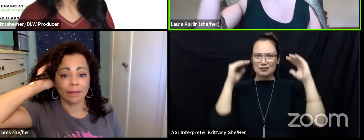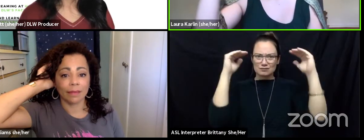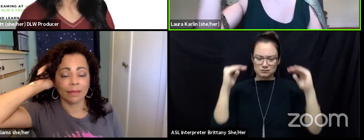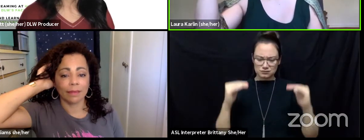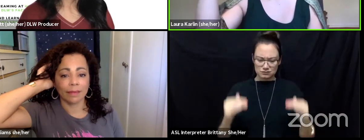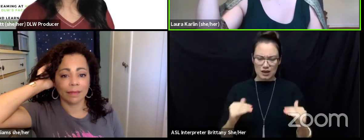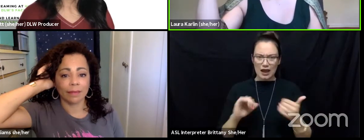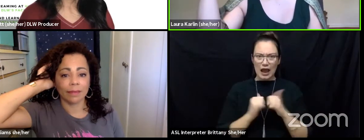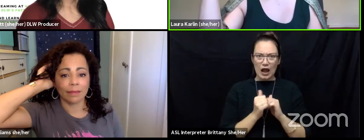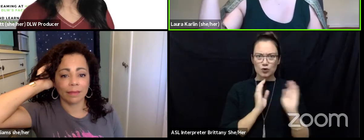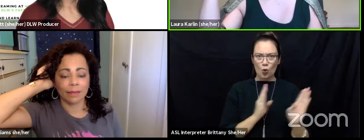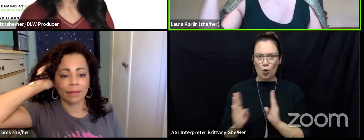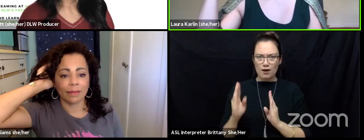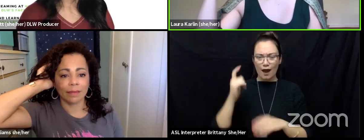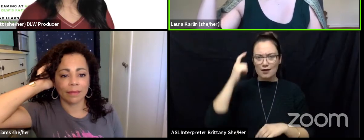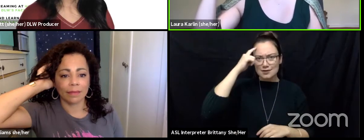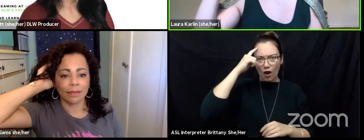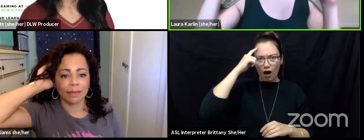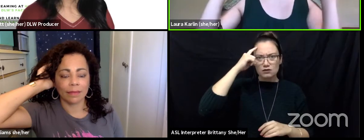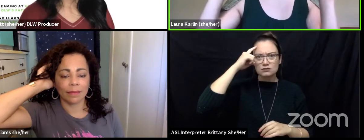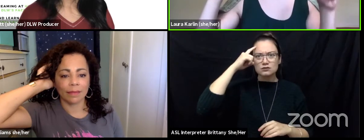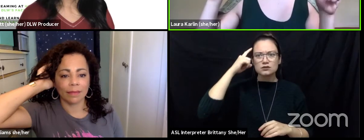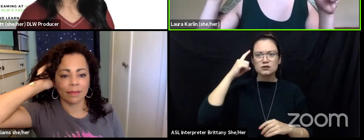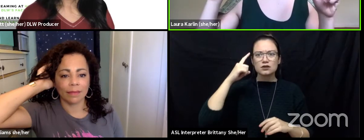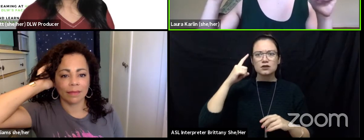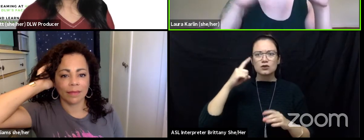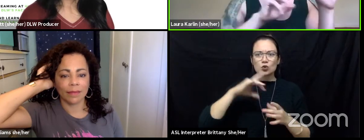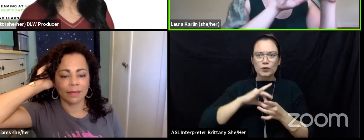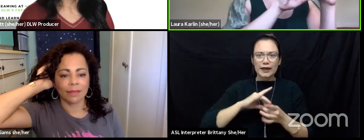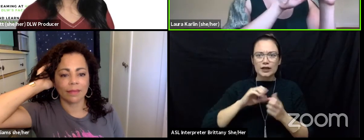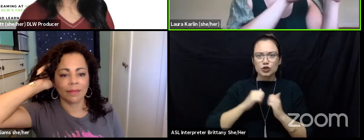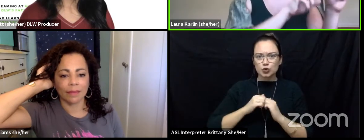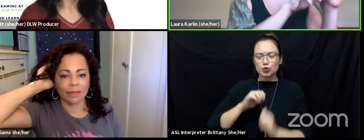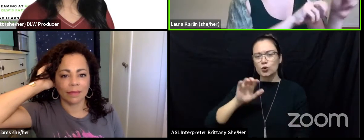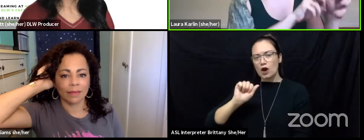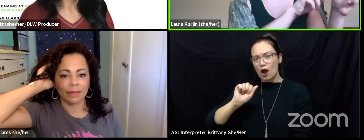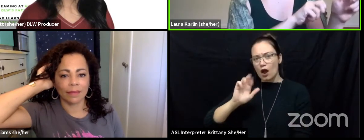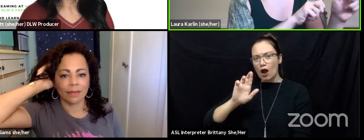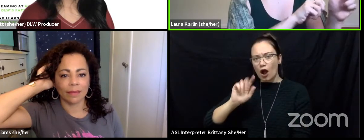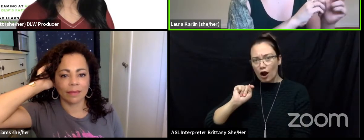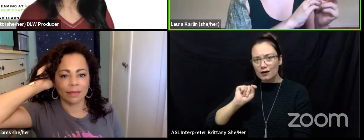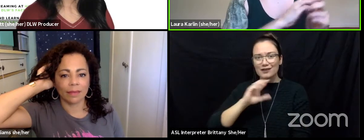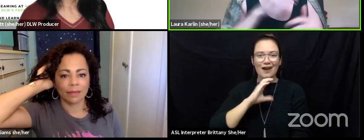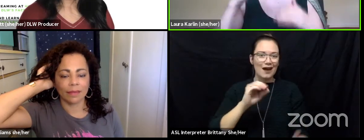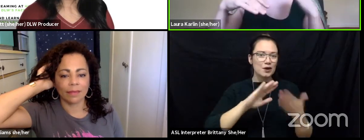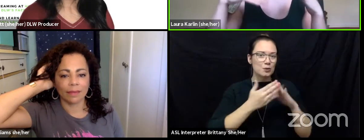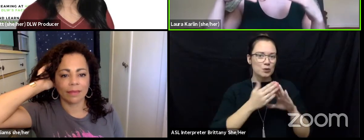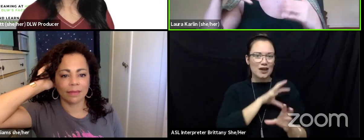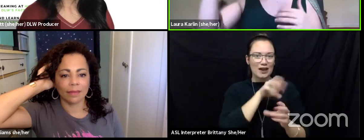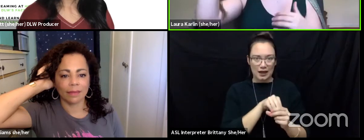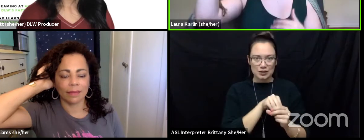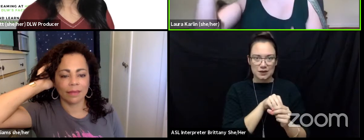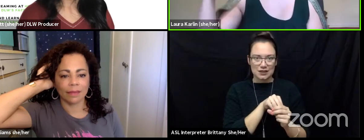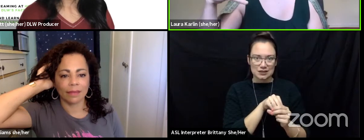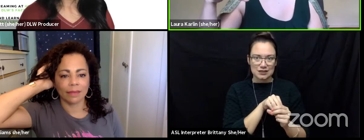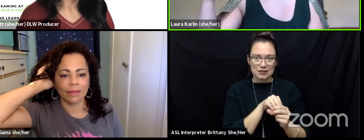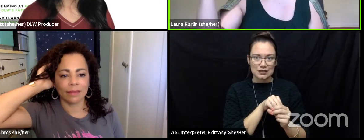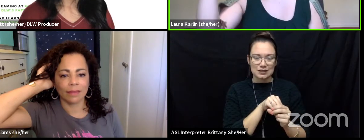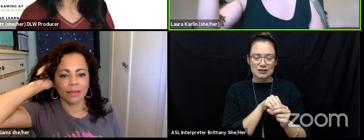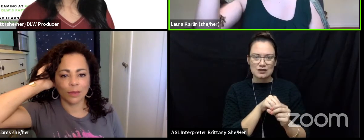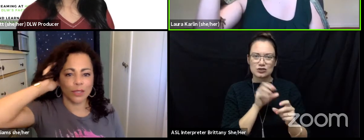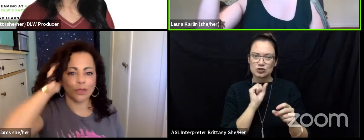our thoughts around the art. And then the community engagement, that there is that